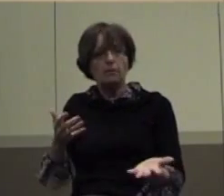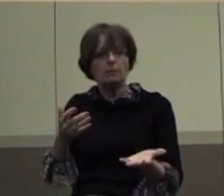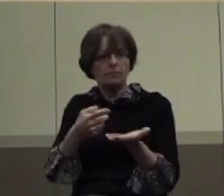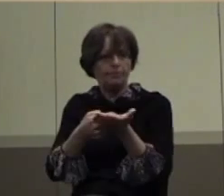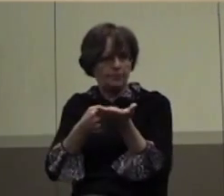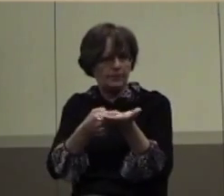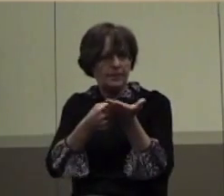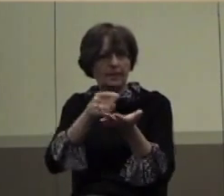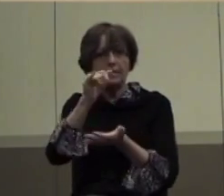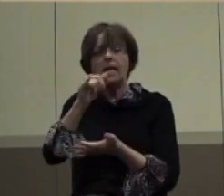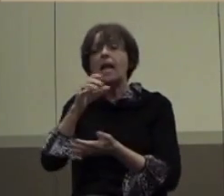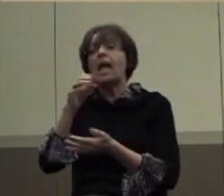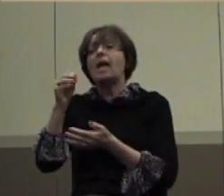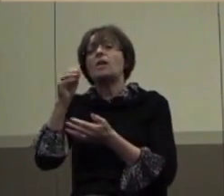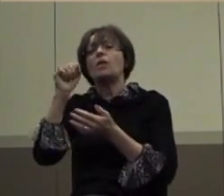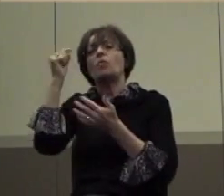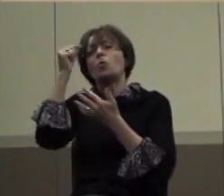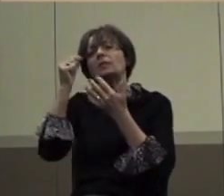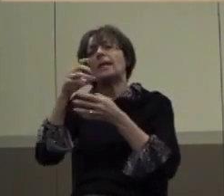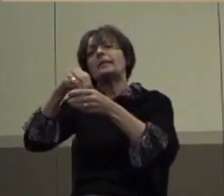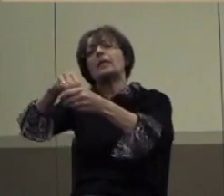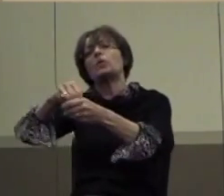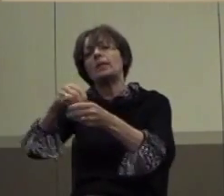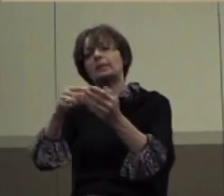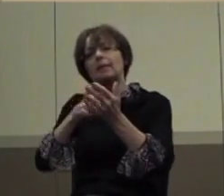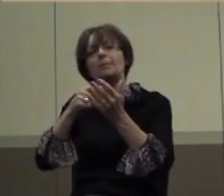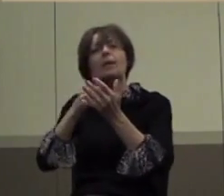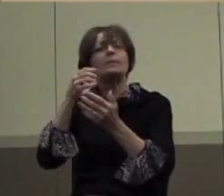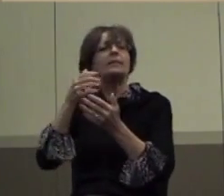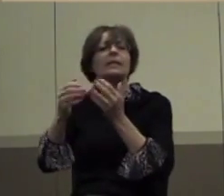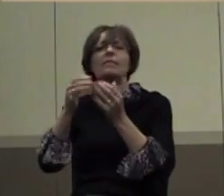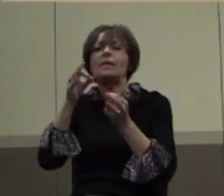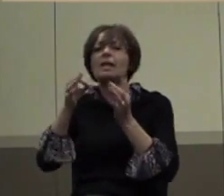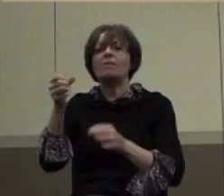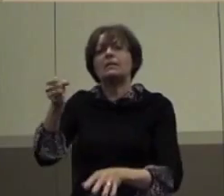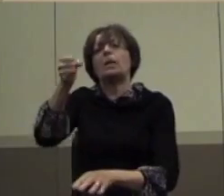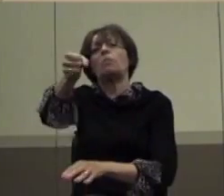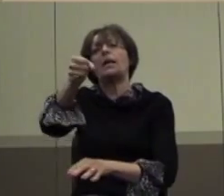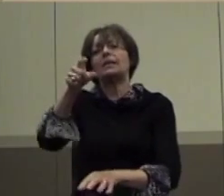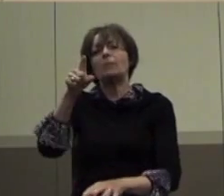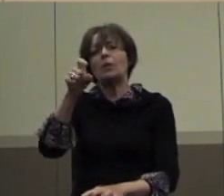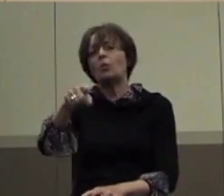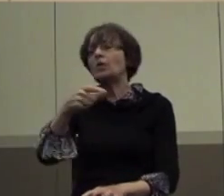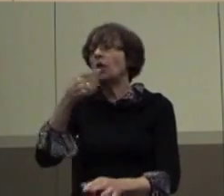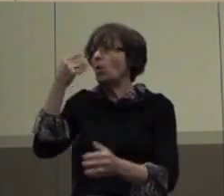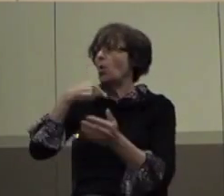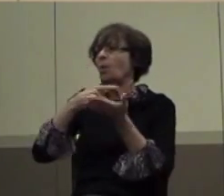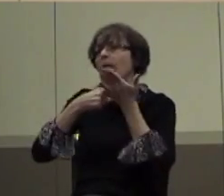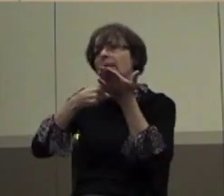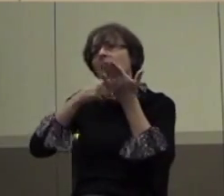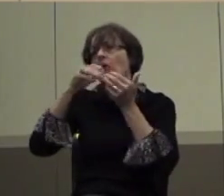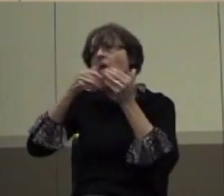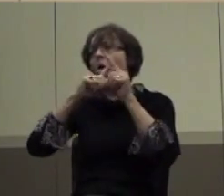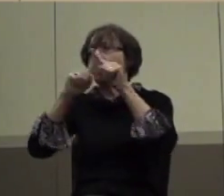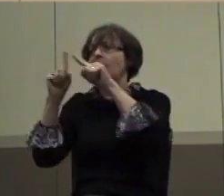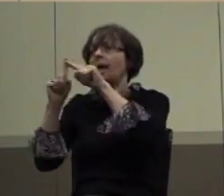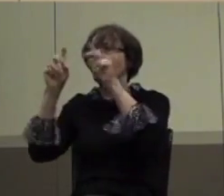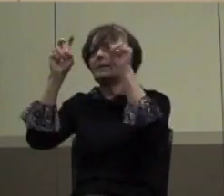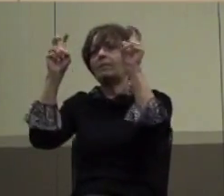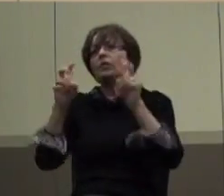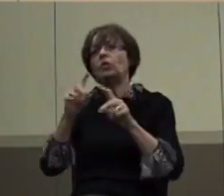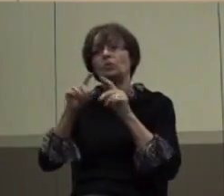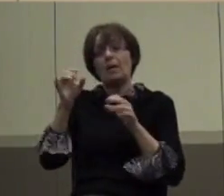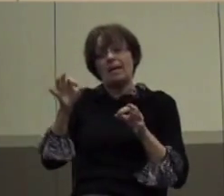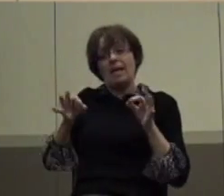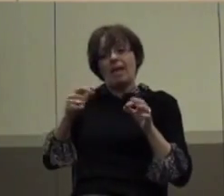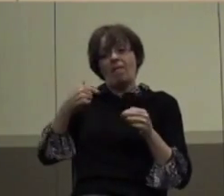Those things also enter in sometimes even into placement questions. And I know that we get into all kinds of issues, but if I've